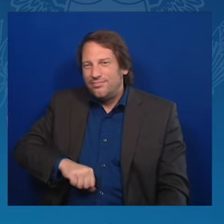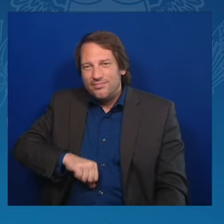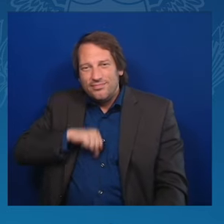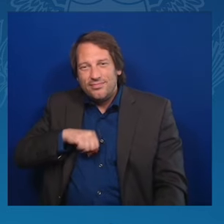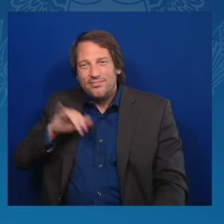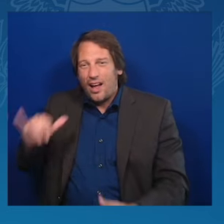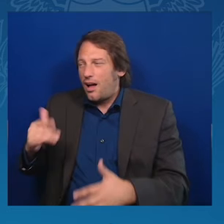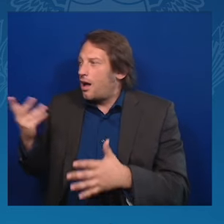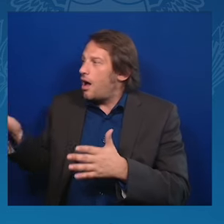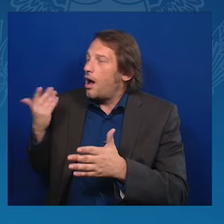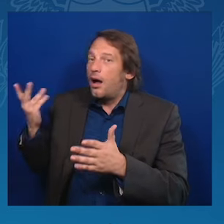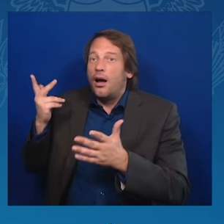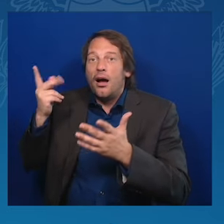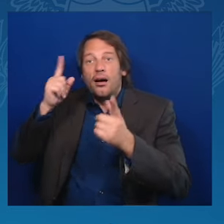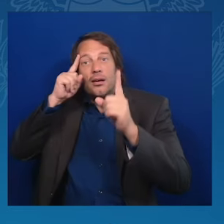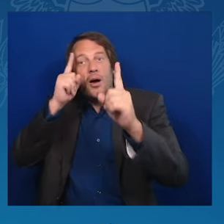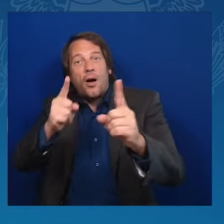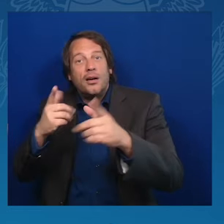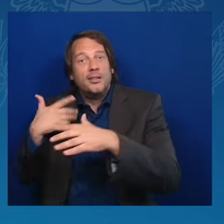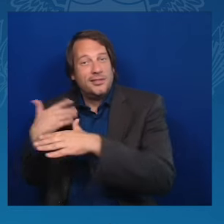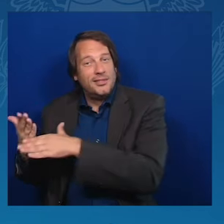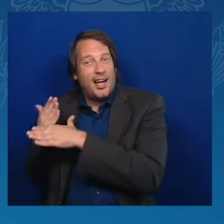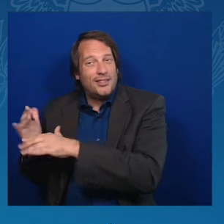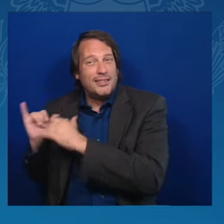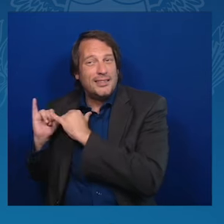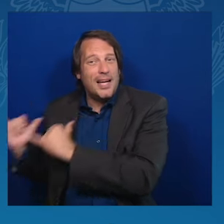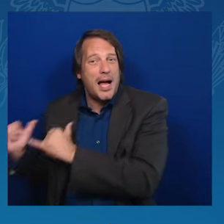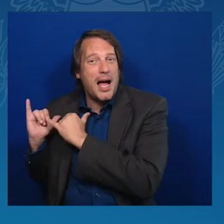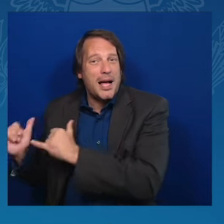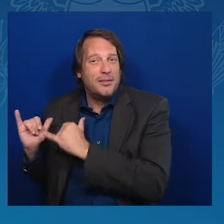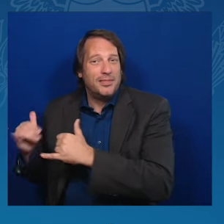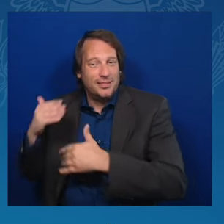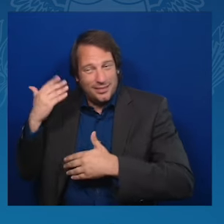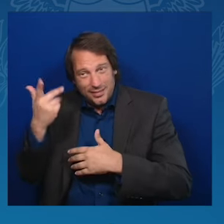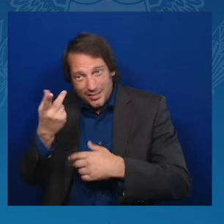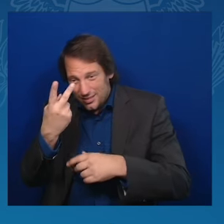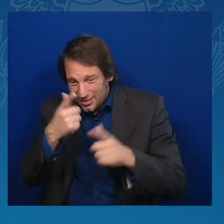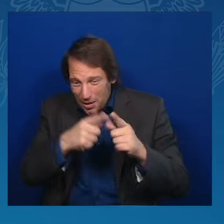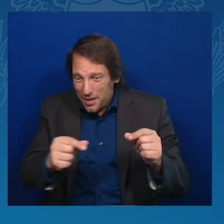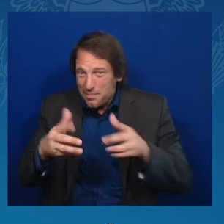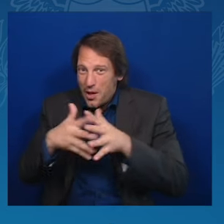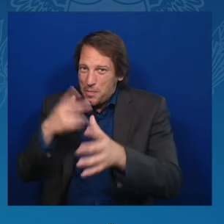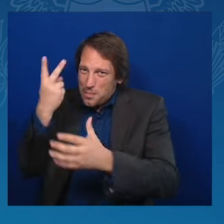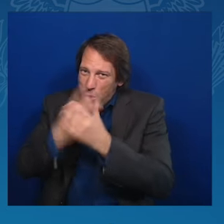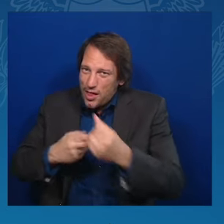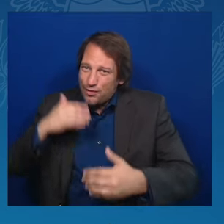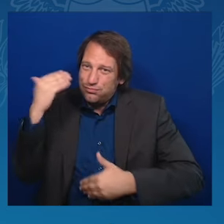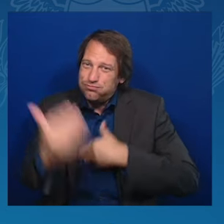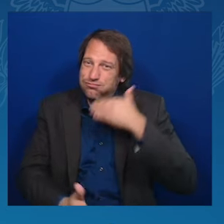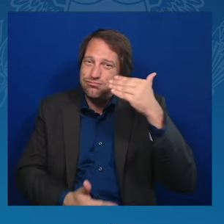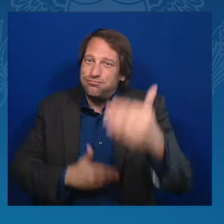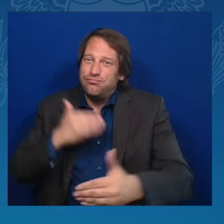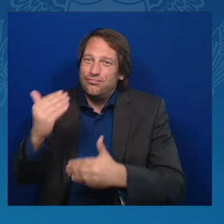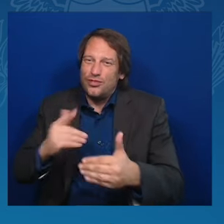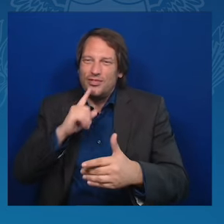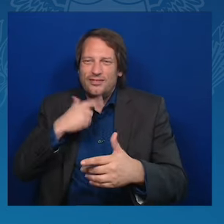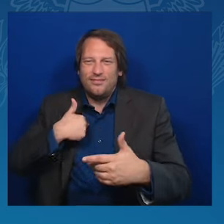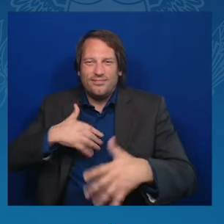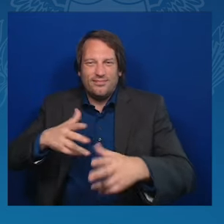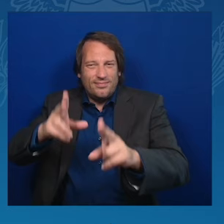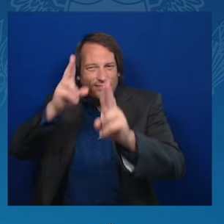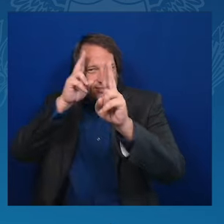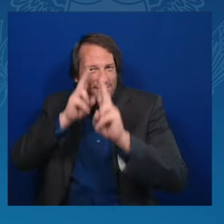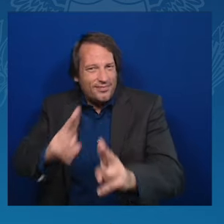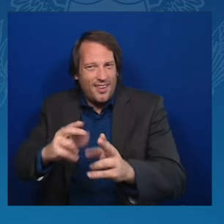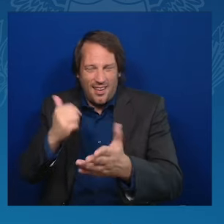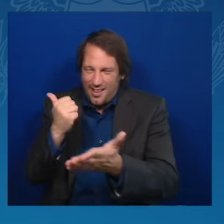two nations have made. And as Vice President, it has been one of my great honors to help further strengthen those ties. You